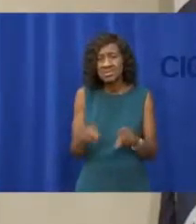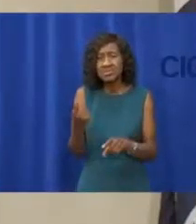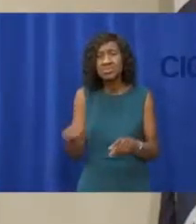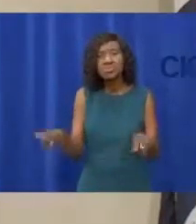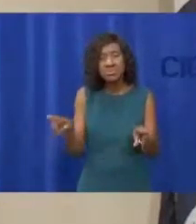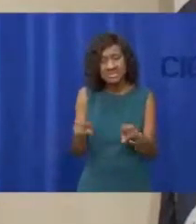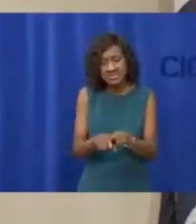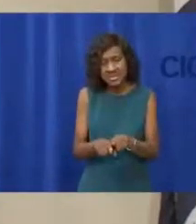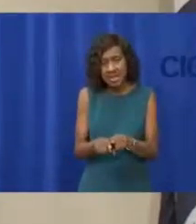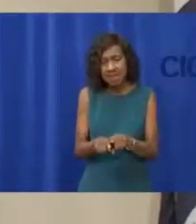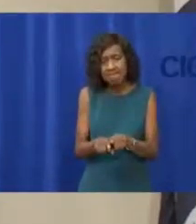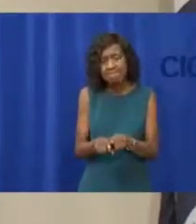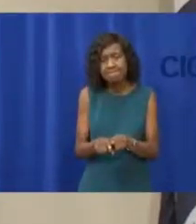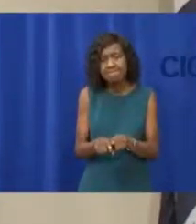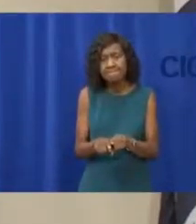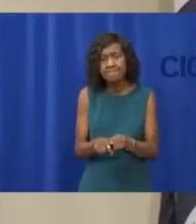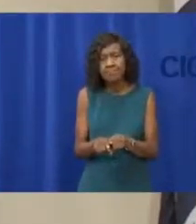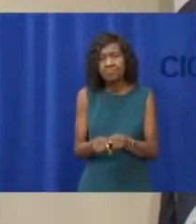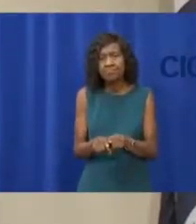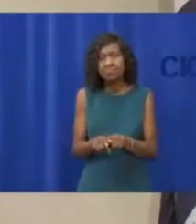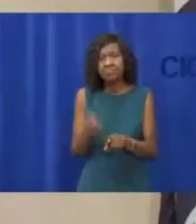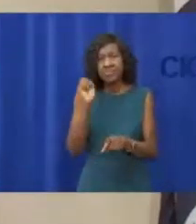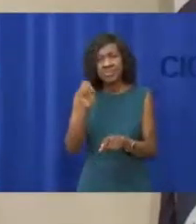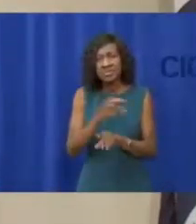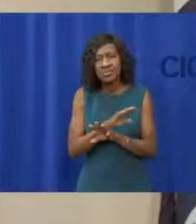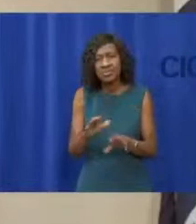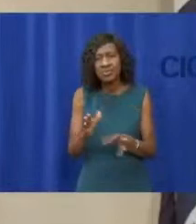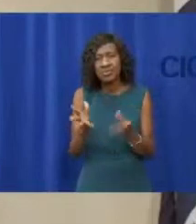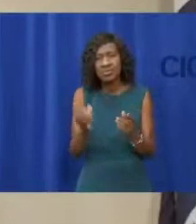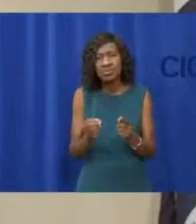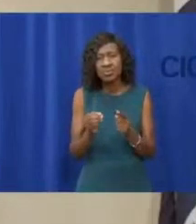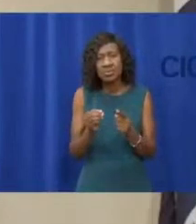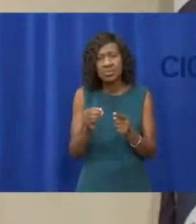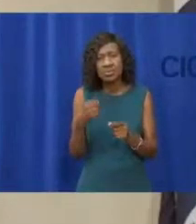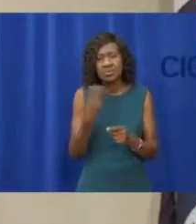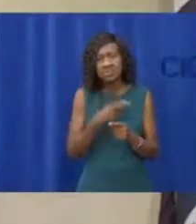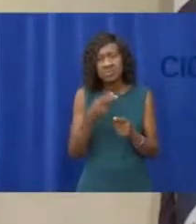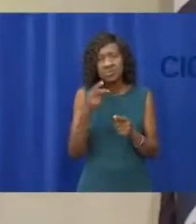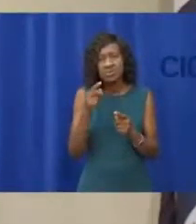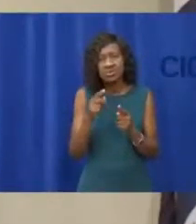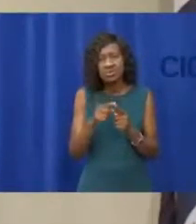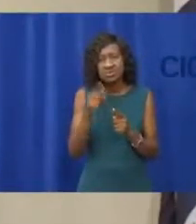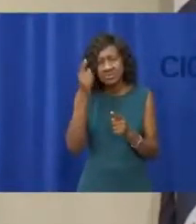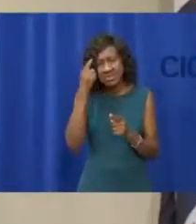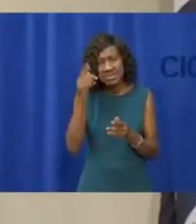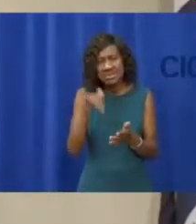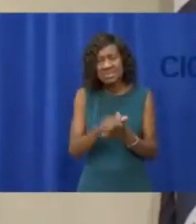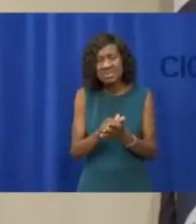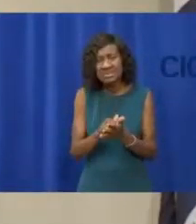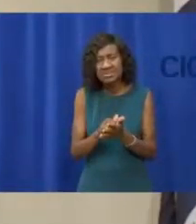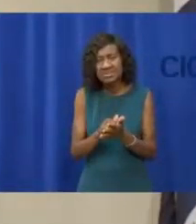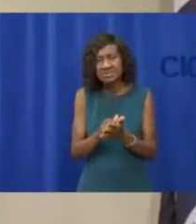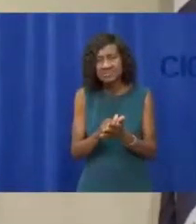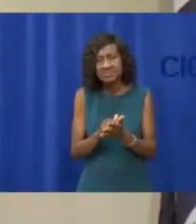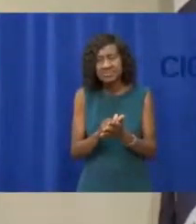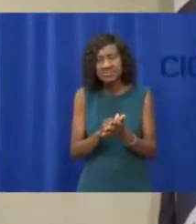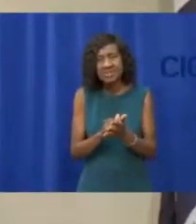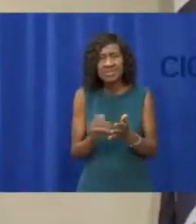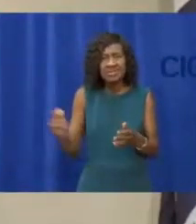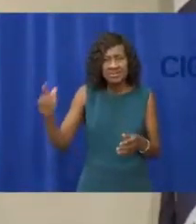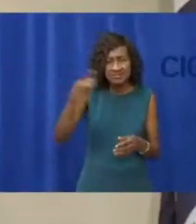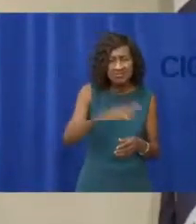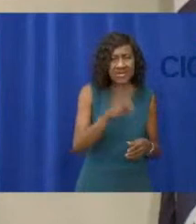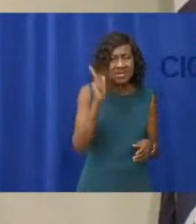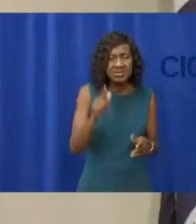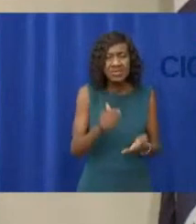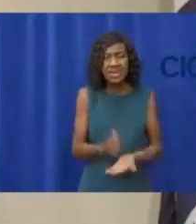to Cayman. And I don't want to lose sight of the fact that this flight will help a lot of people who want to leave our islands, and